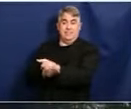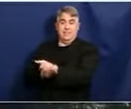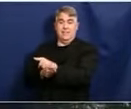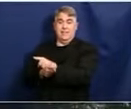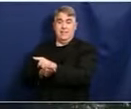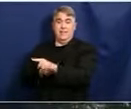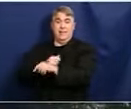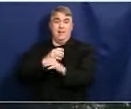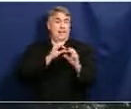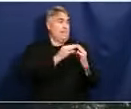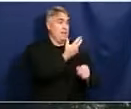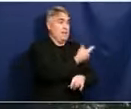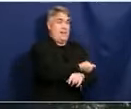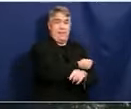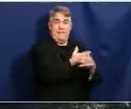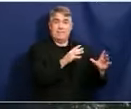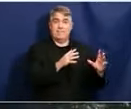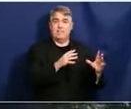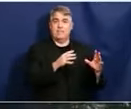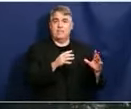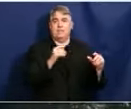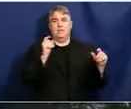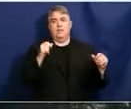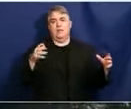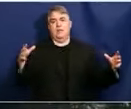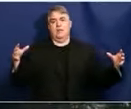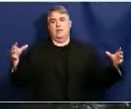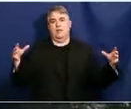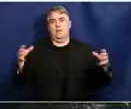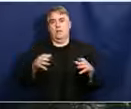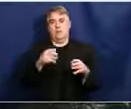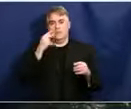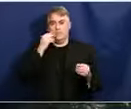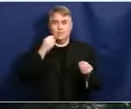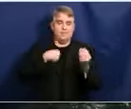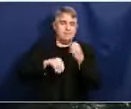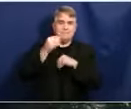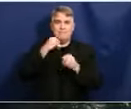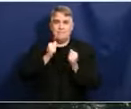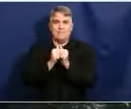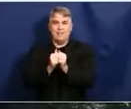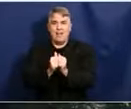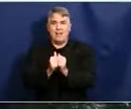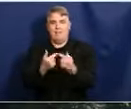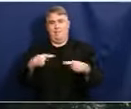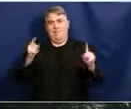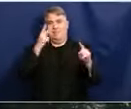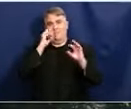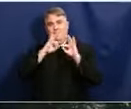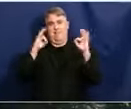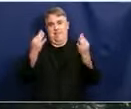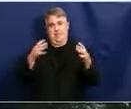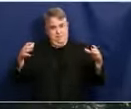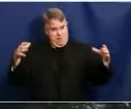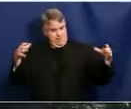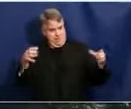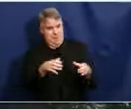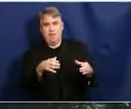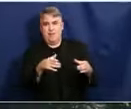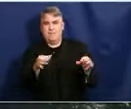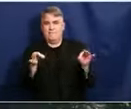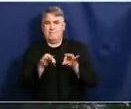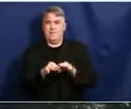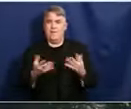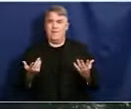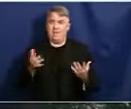to having the dinner together this week. And so there's some, again, progress being made in providing more opportunities for folks